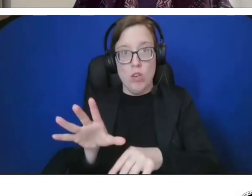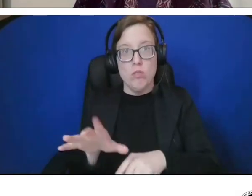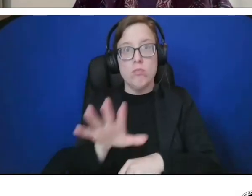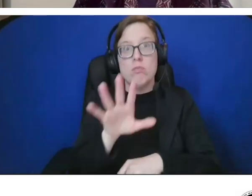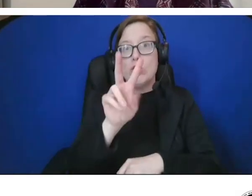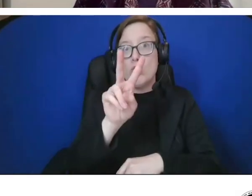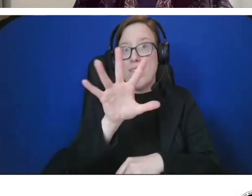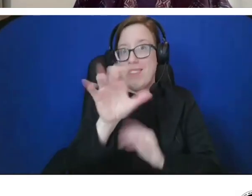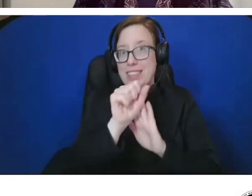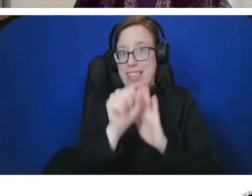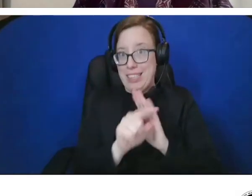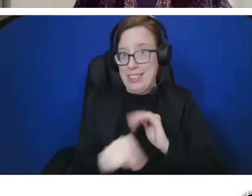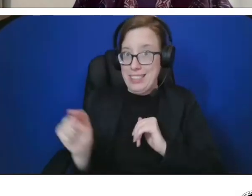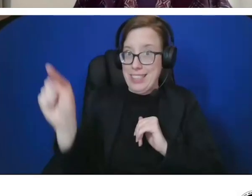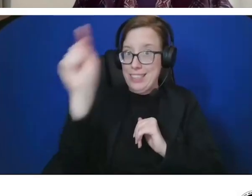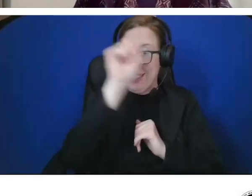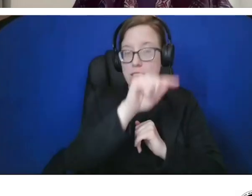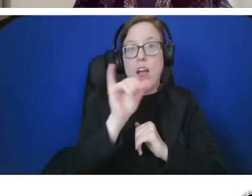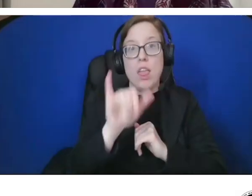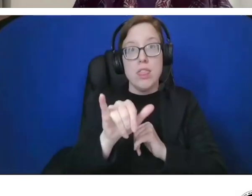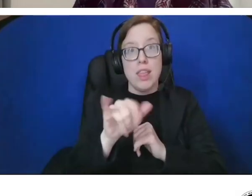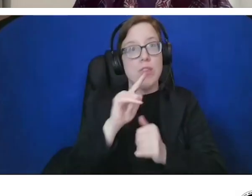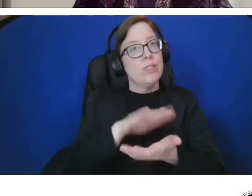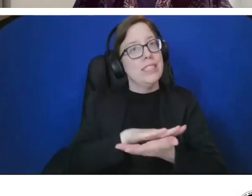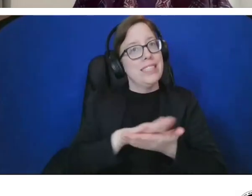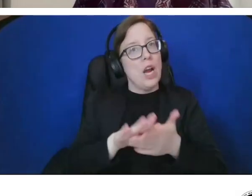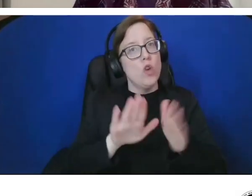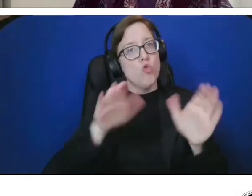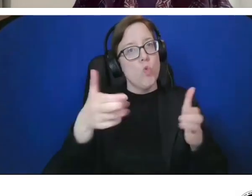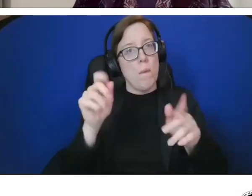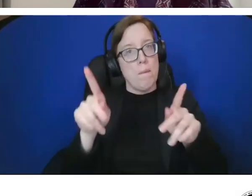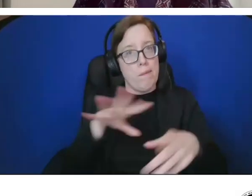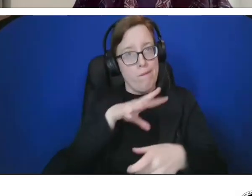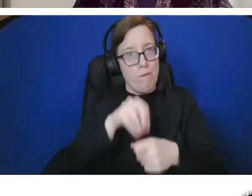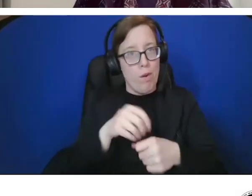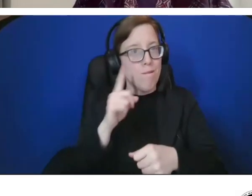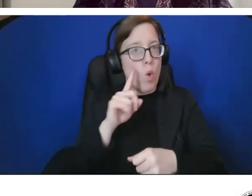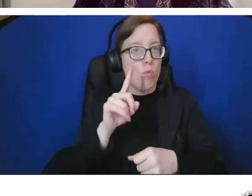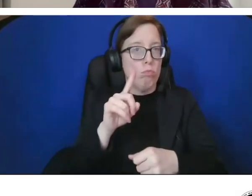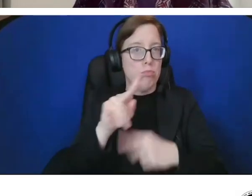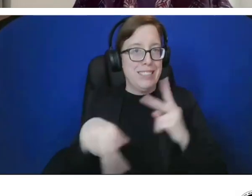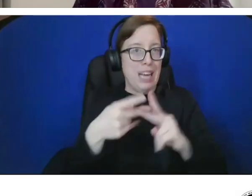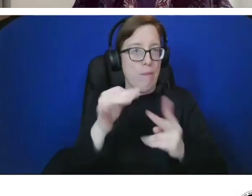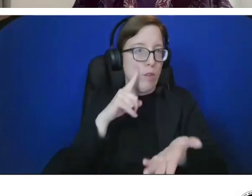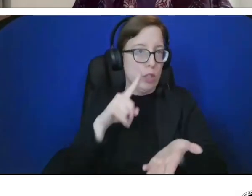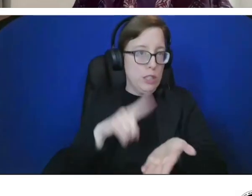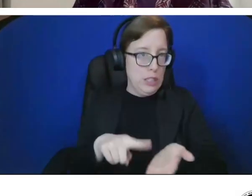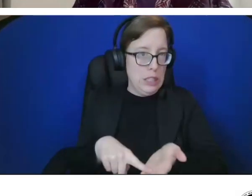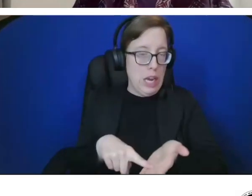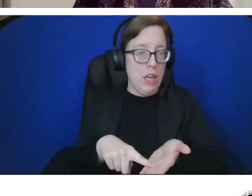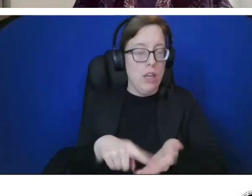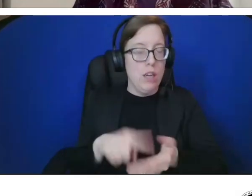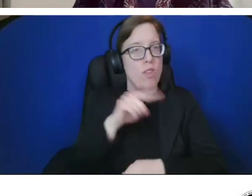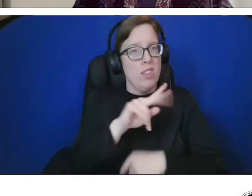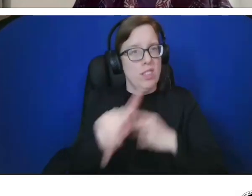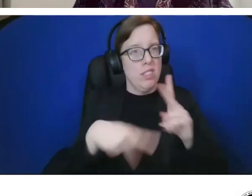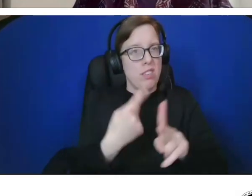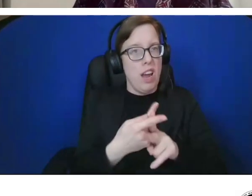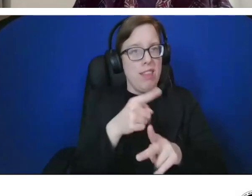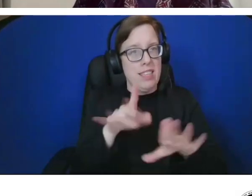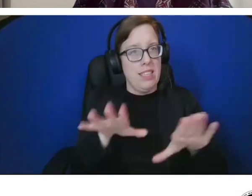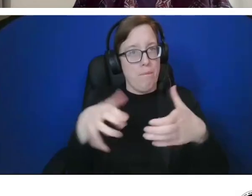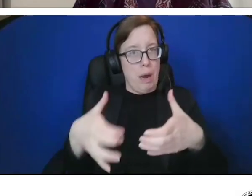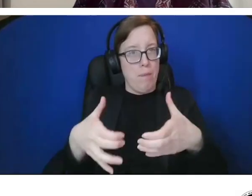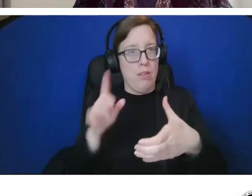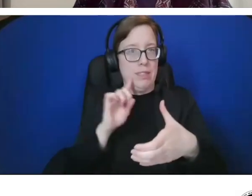interveners across 25 states. That's actually a nice group of participants for a study of this type and for